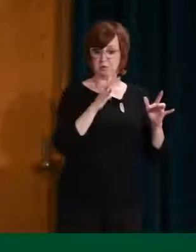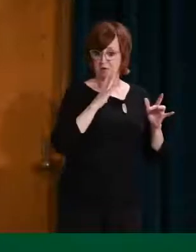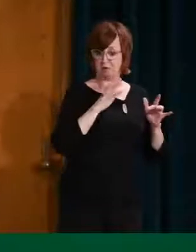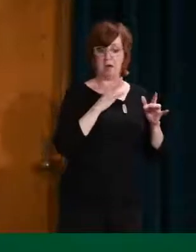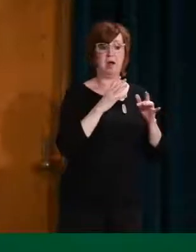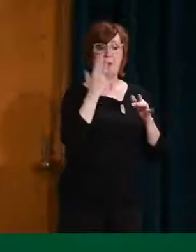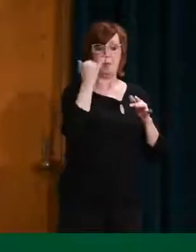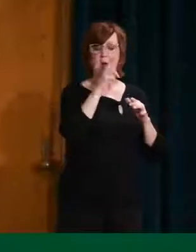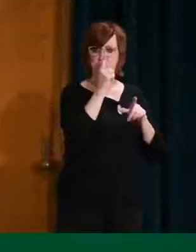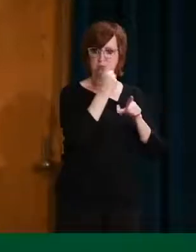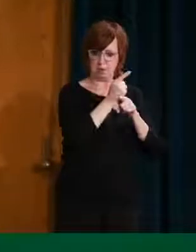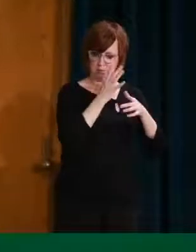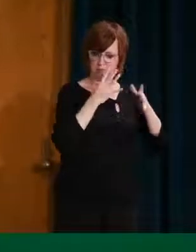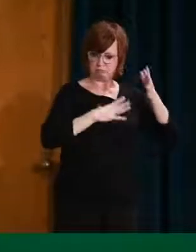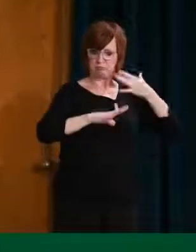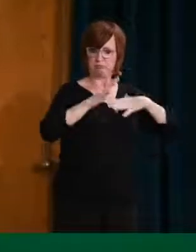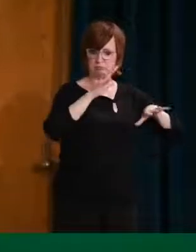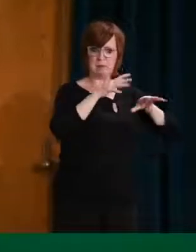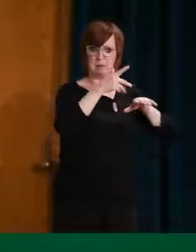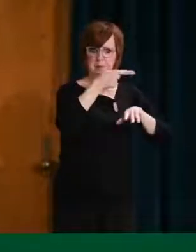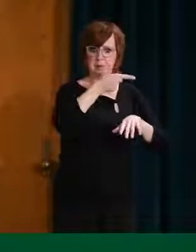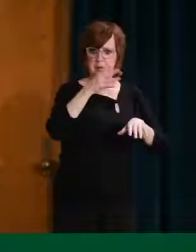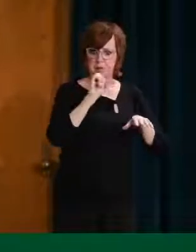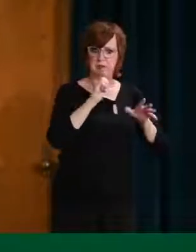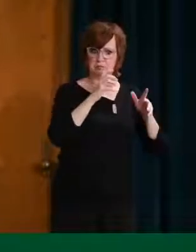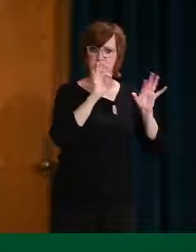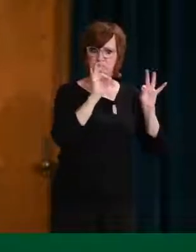well. And I'd like to confirm from